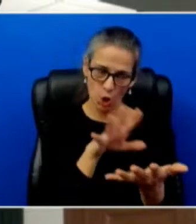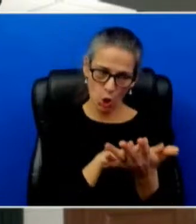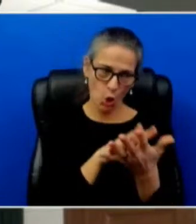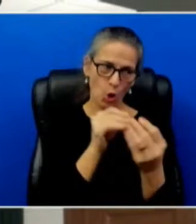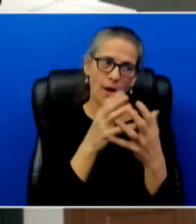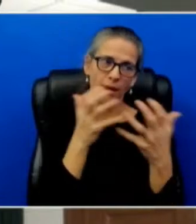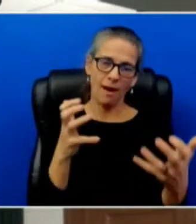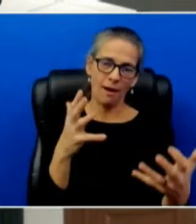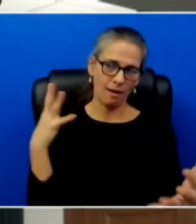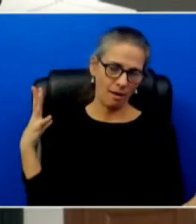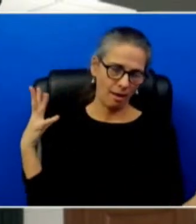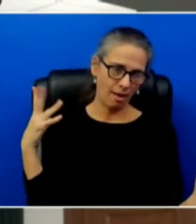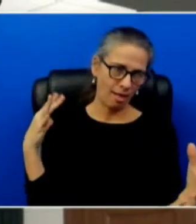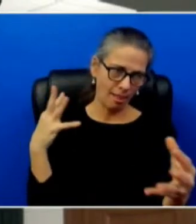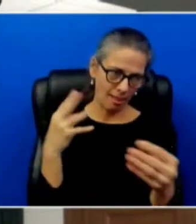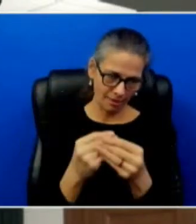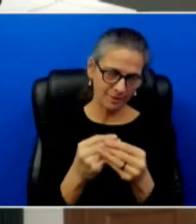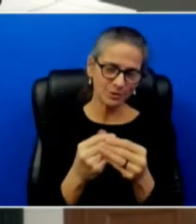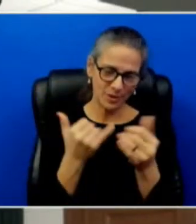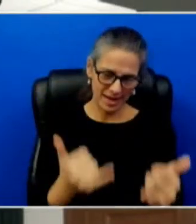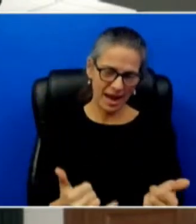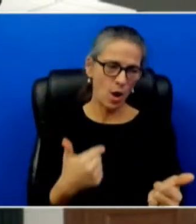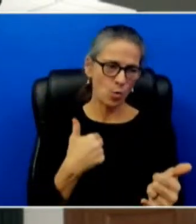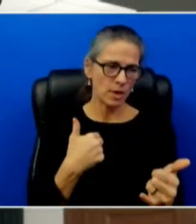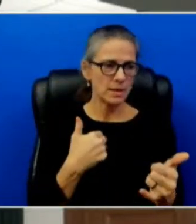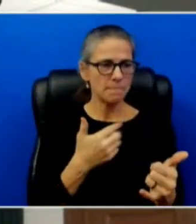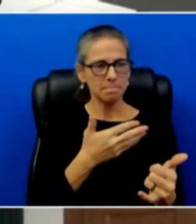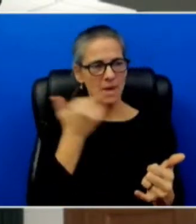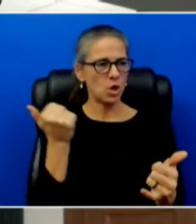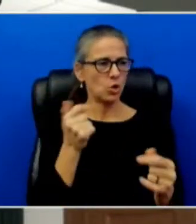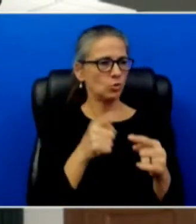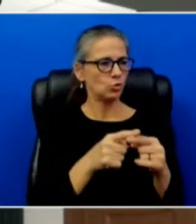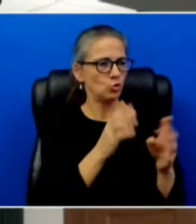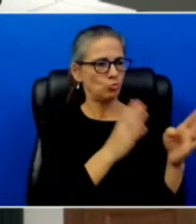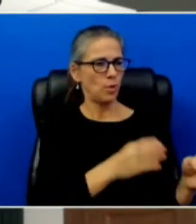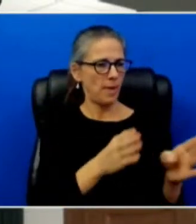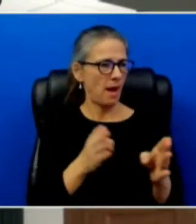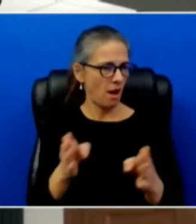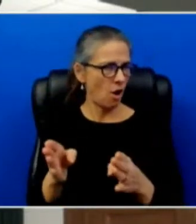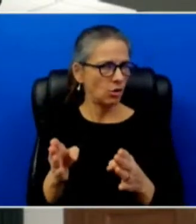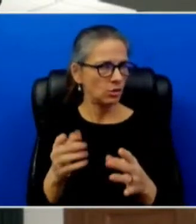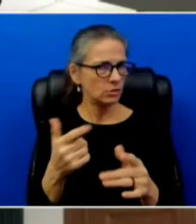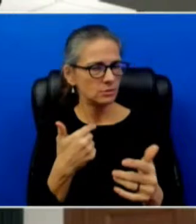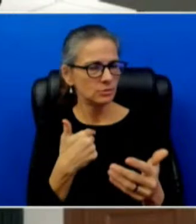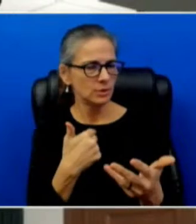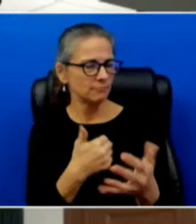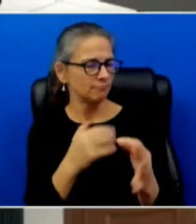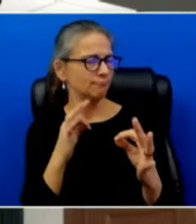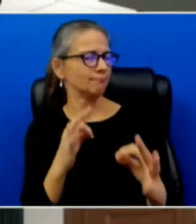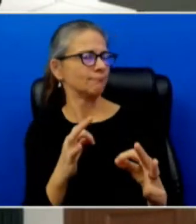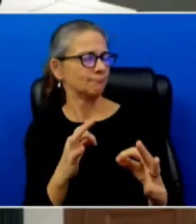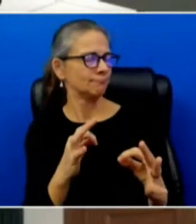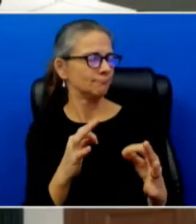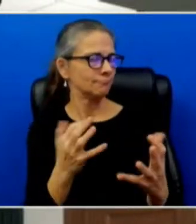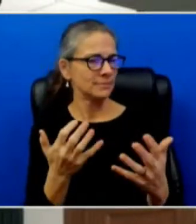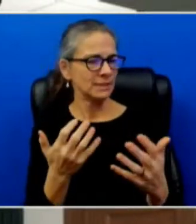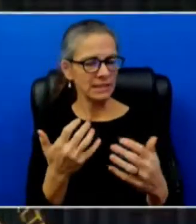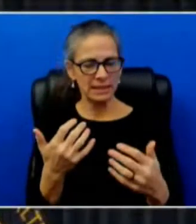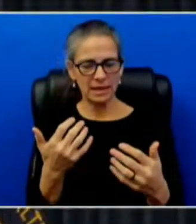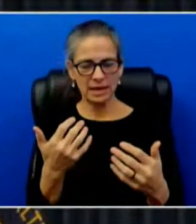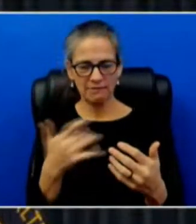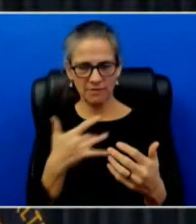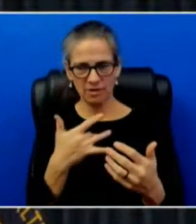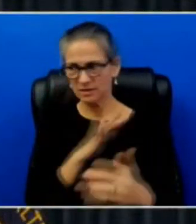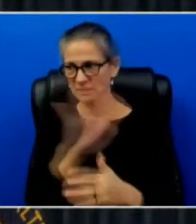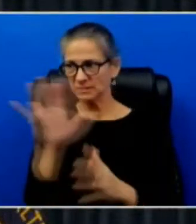been through, and it has us responding really at an optimal level that again, I think has enhanced safety across the